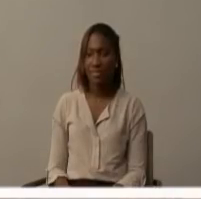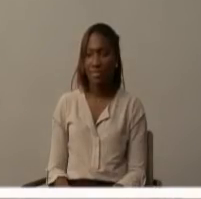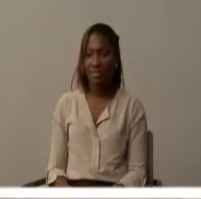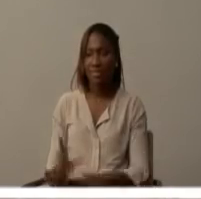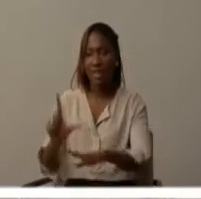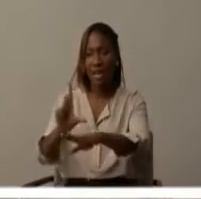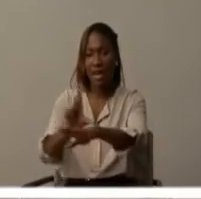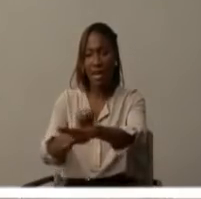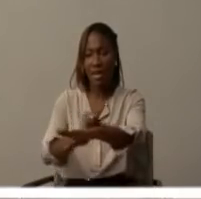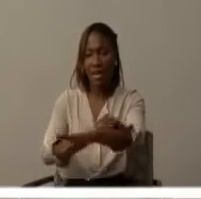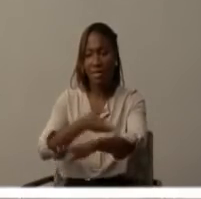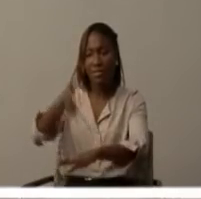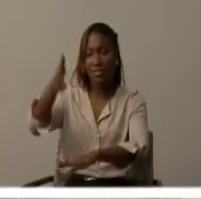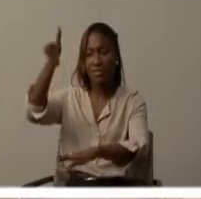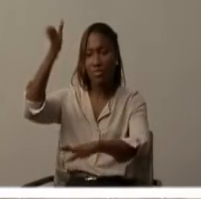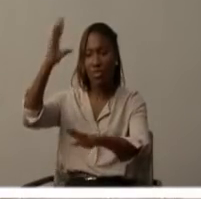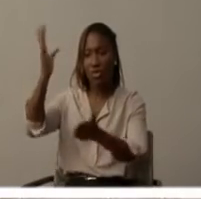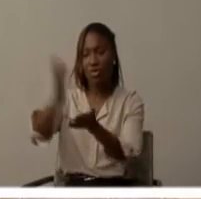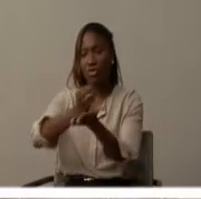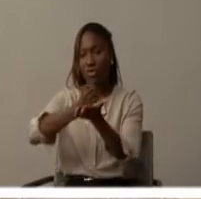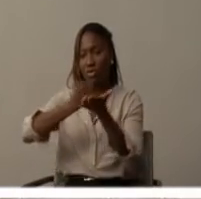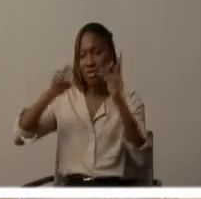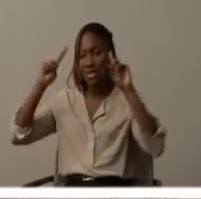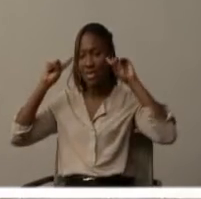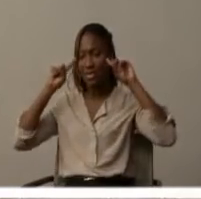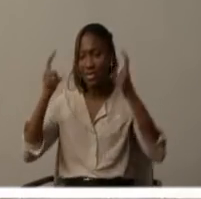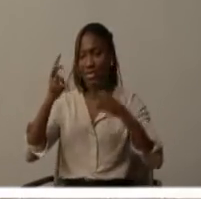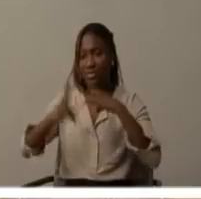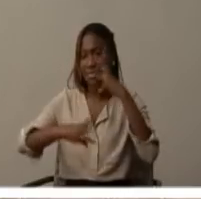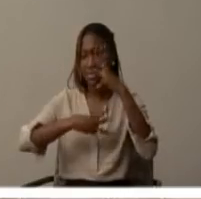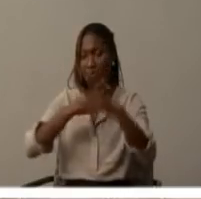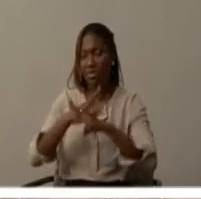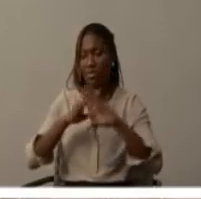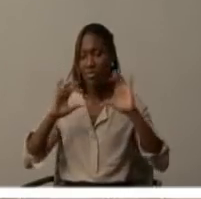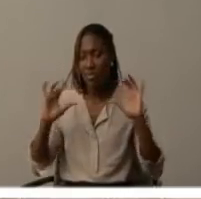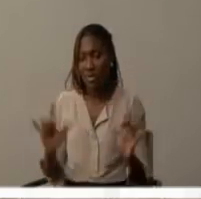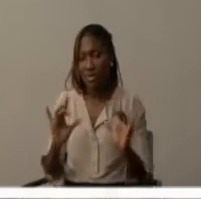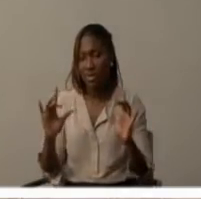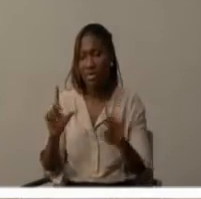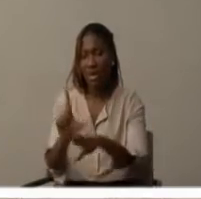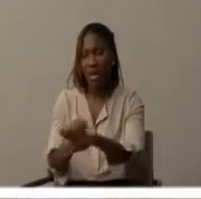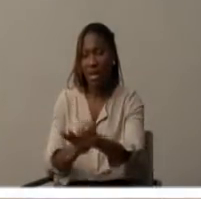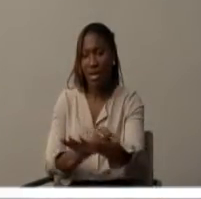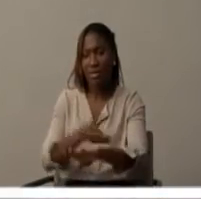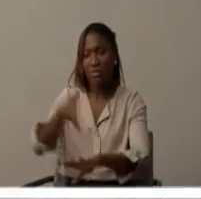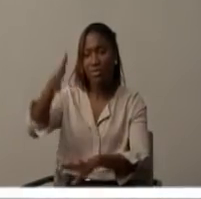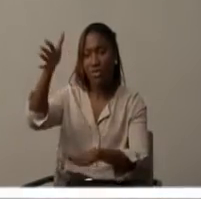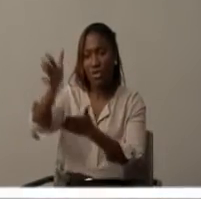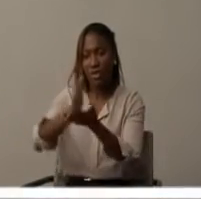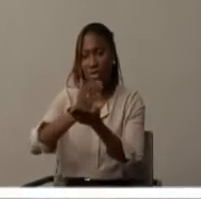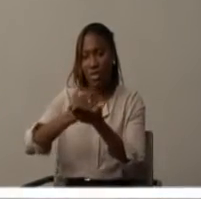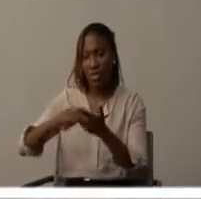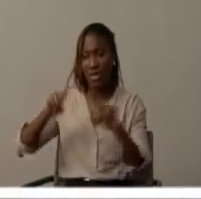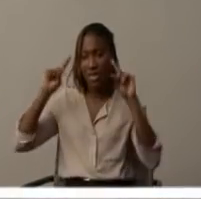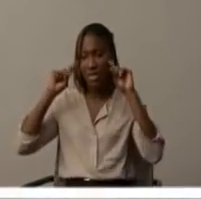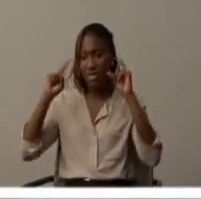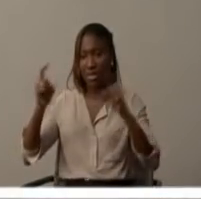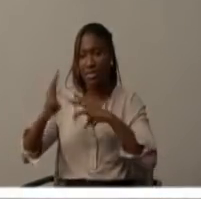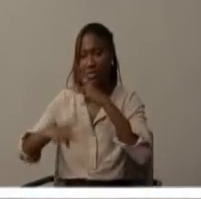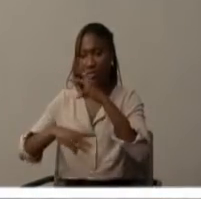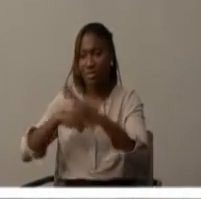Lamb of God, take away the sins of the world. Have mercy on us. Lamb of God, you take away the sins